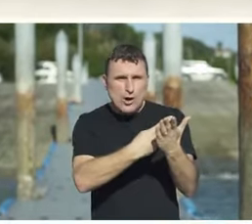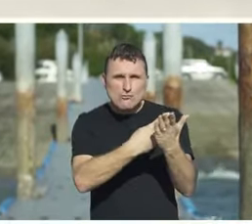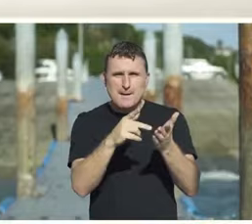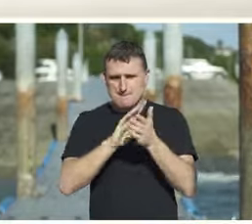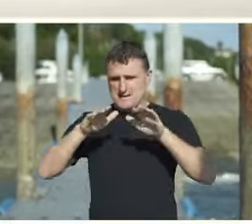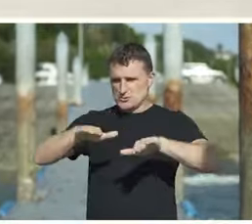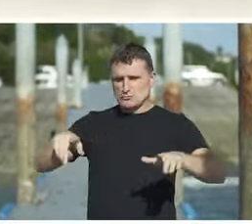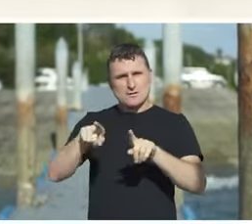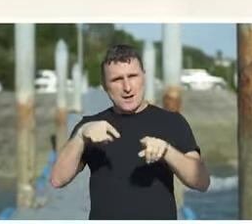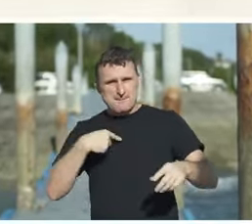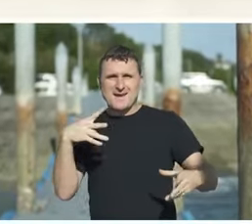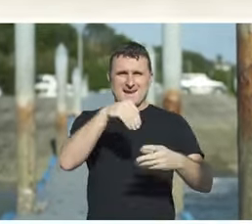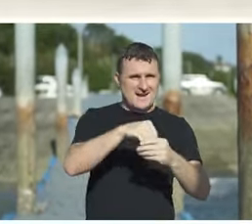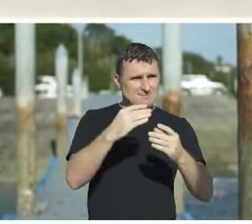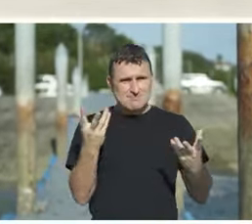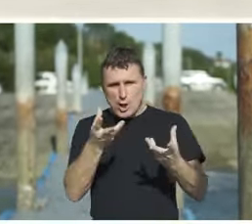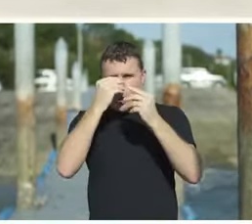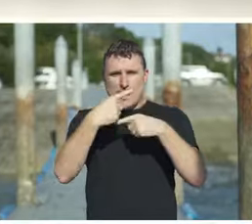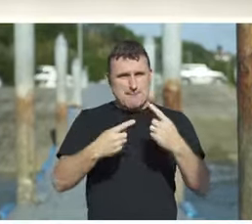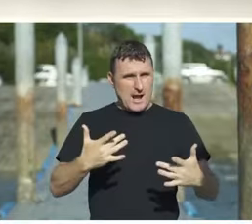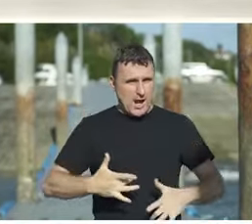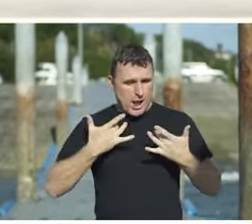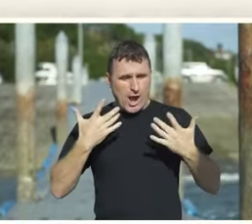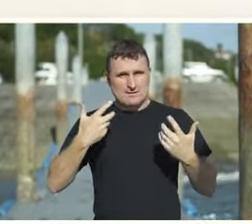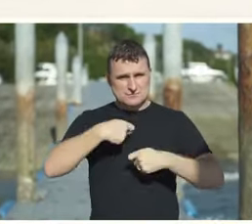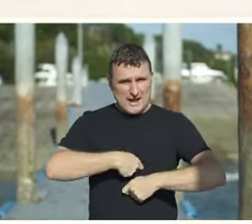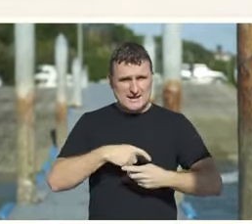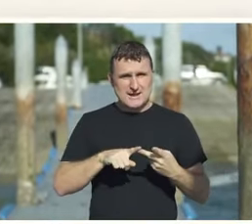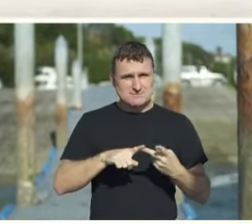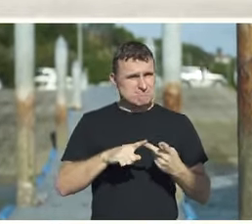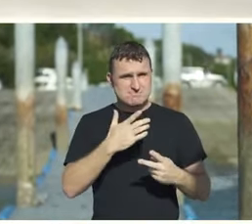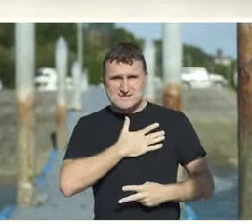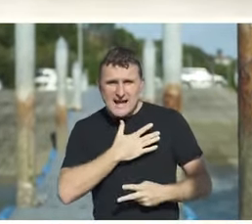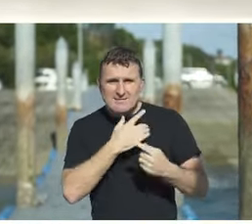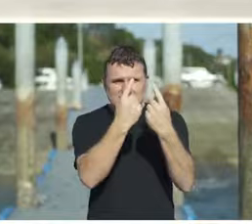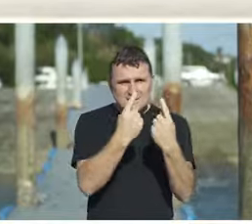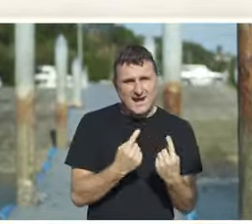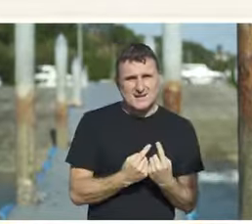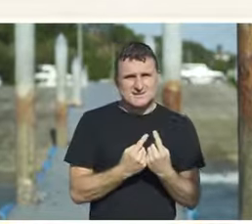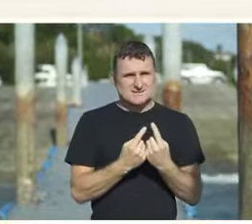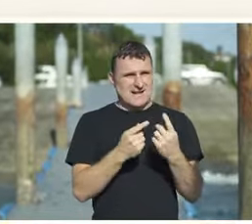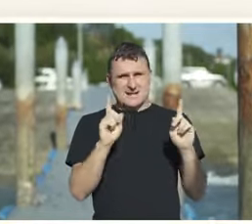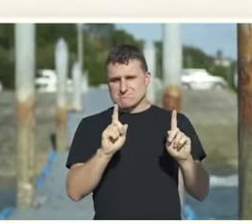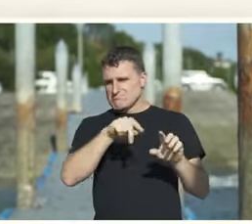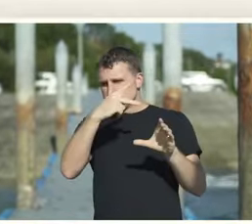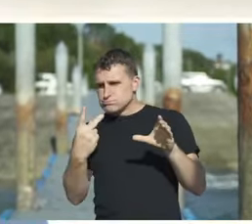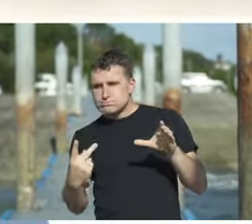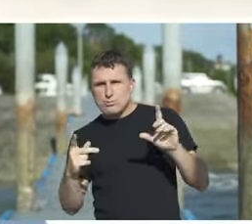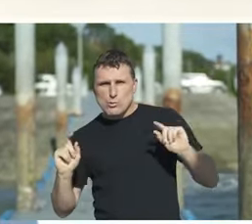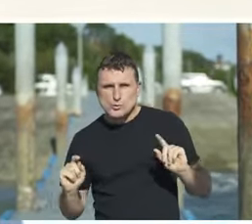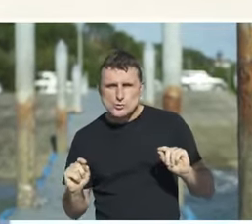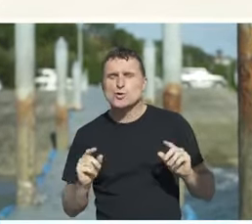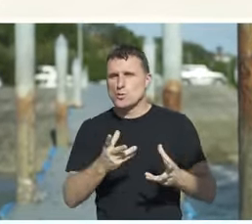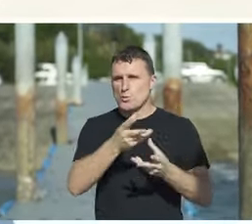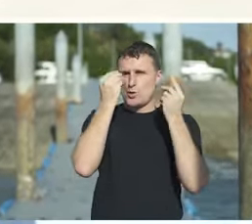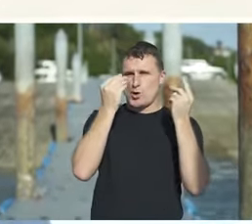life jackets, why to wear it and how to fit it. We also learn about safety gear, boat stability, and what to do if you end up in the water.